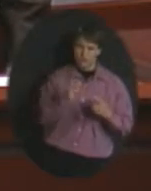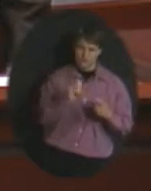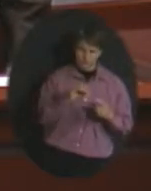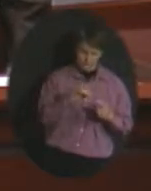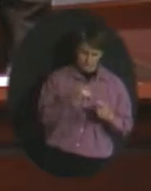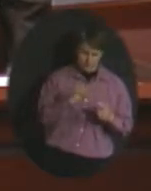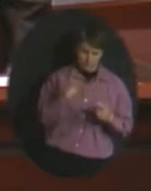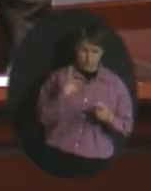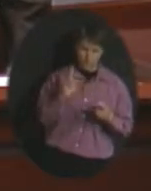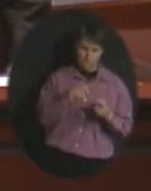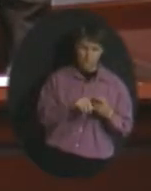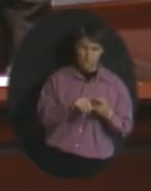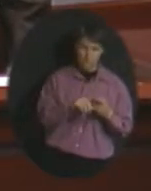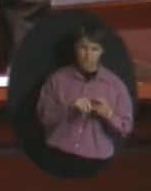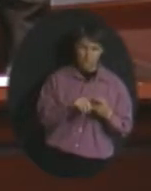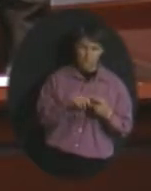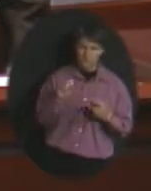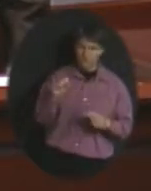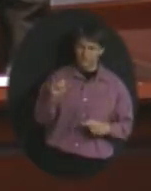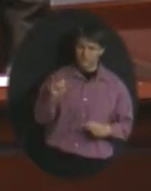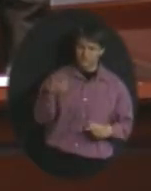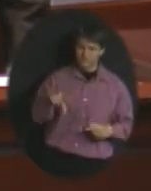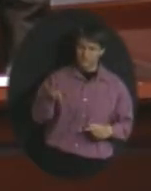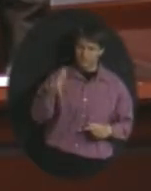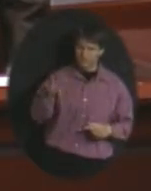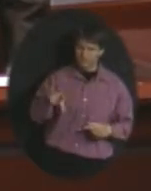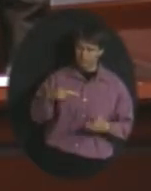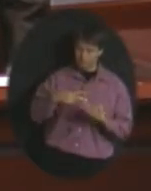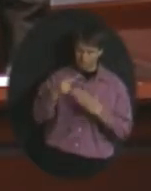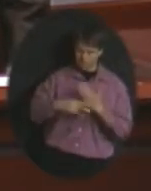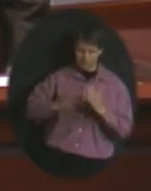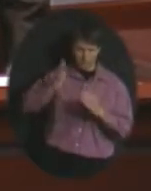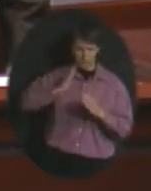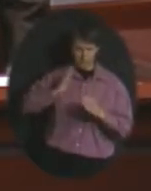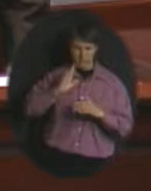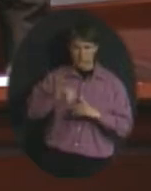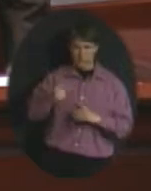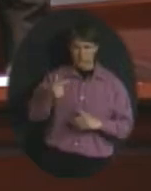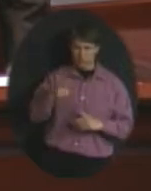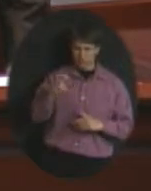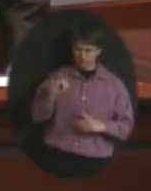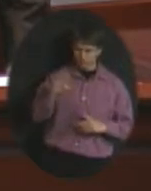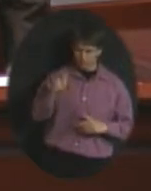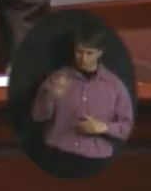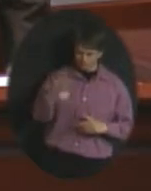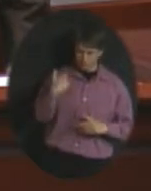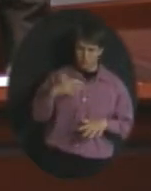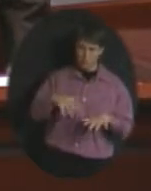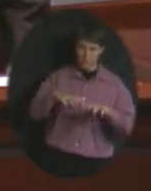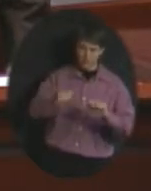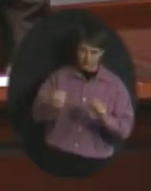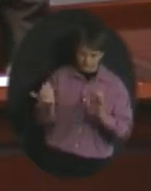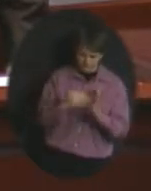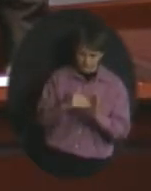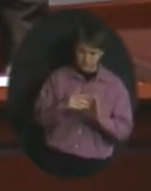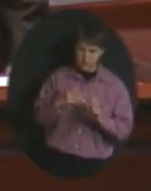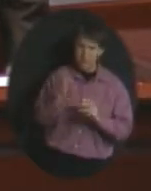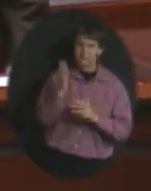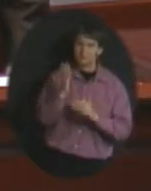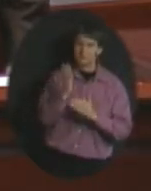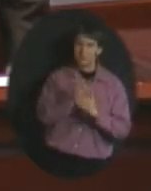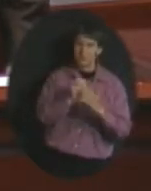have our step-up program, which was formerly run by Greenbush, and we're taking that back over. And so, again, that's a part of the building